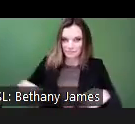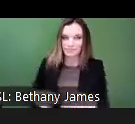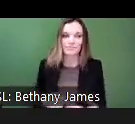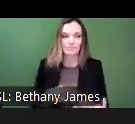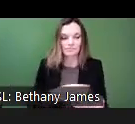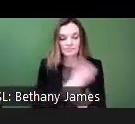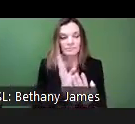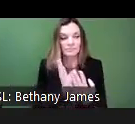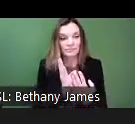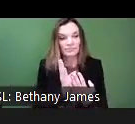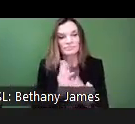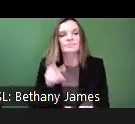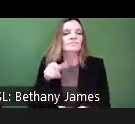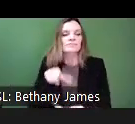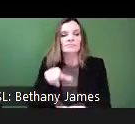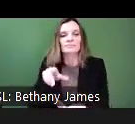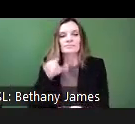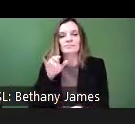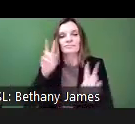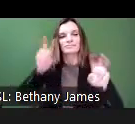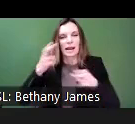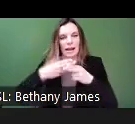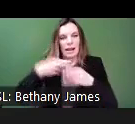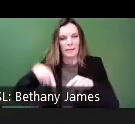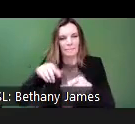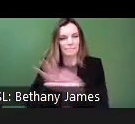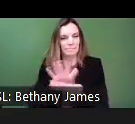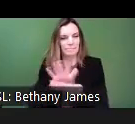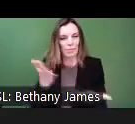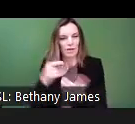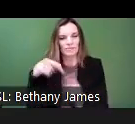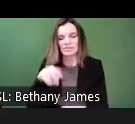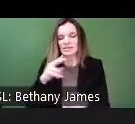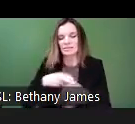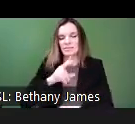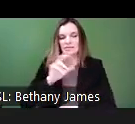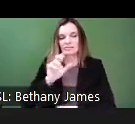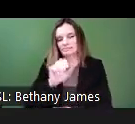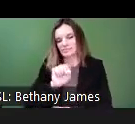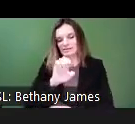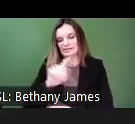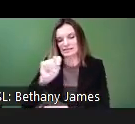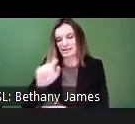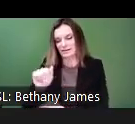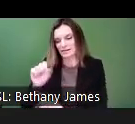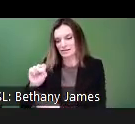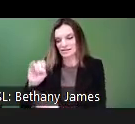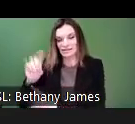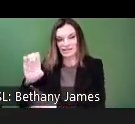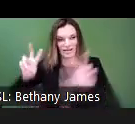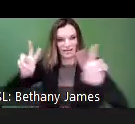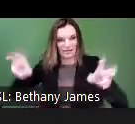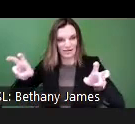aside conviction form. You should be able to obtain this form from the clerk's office. So if you were to go in and purchase